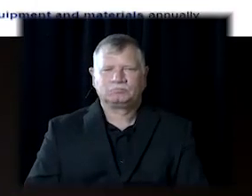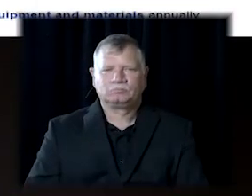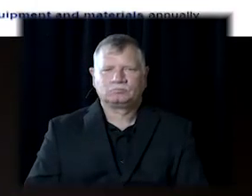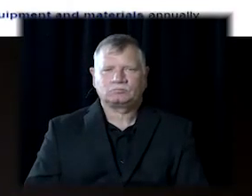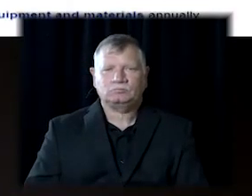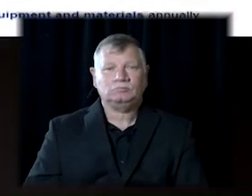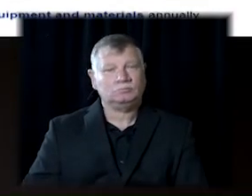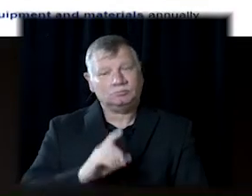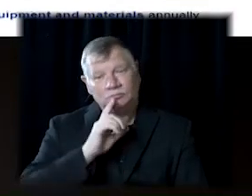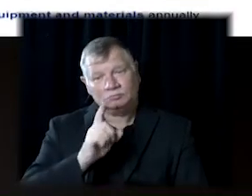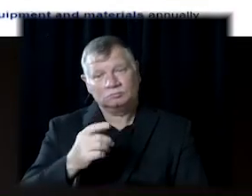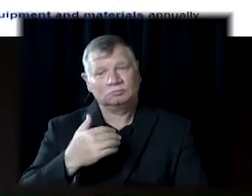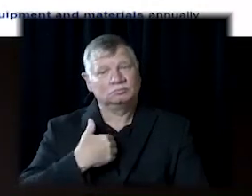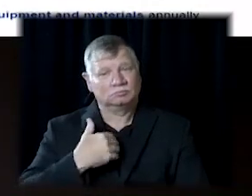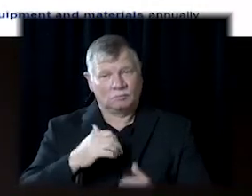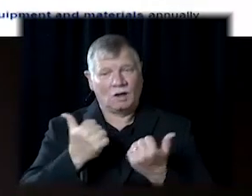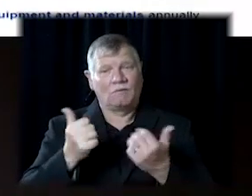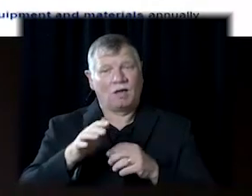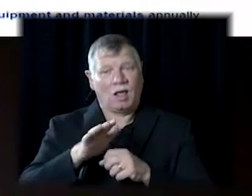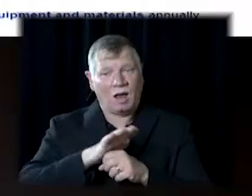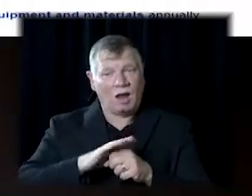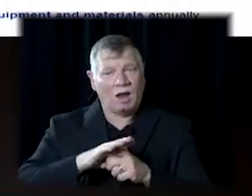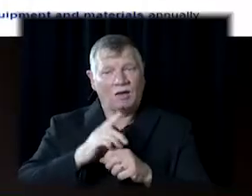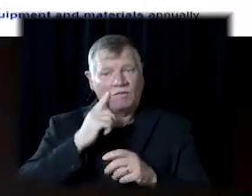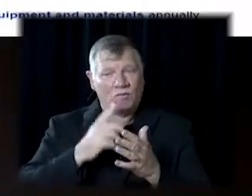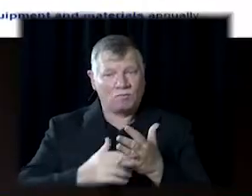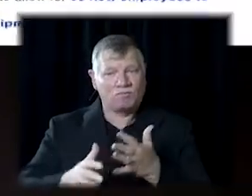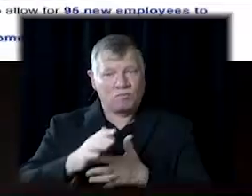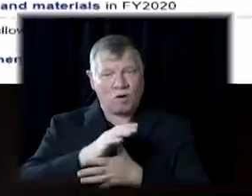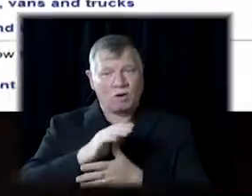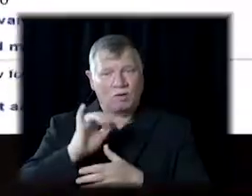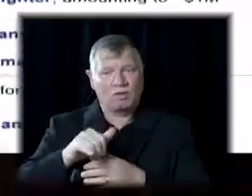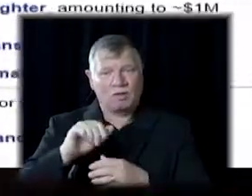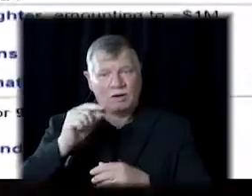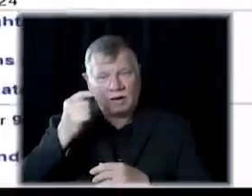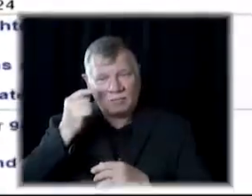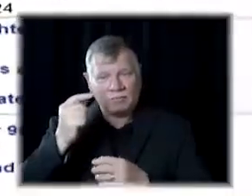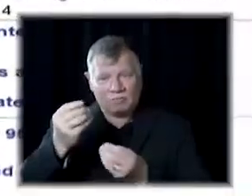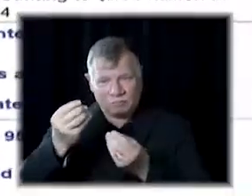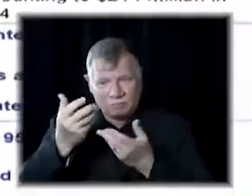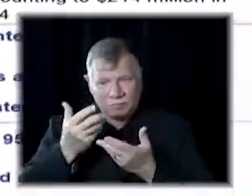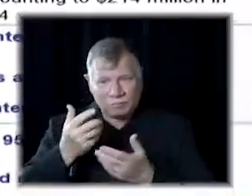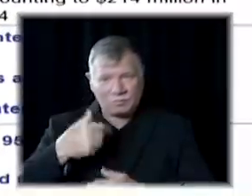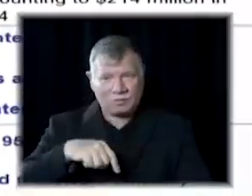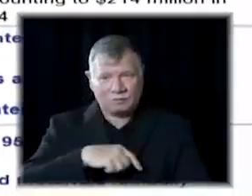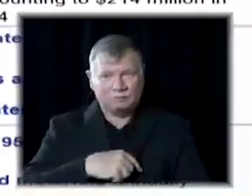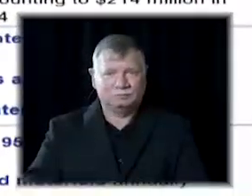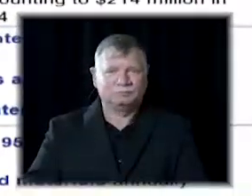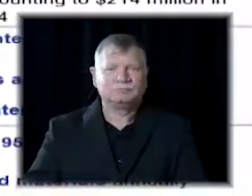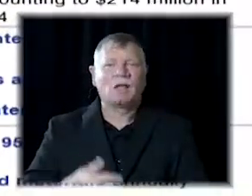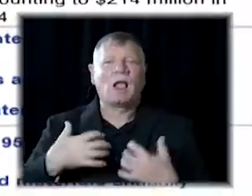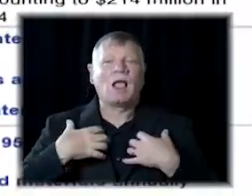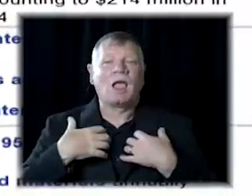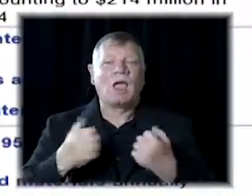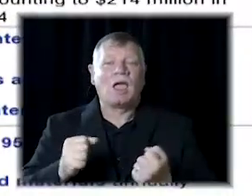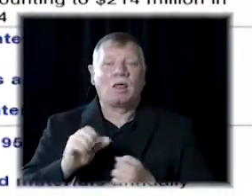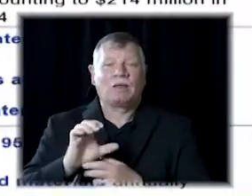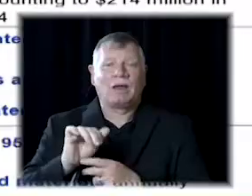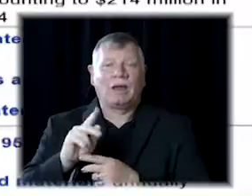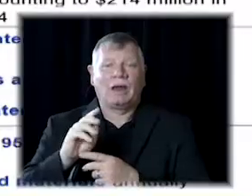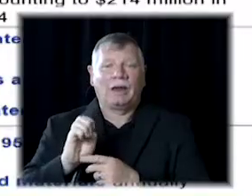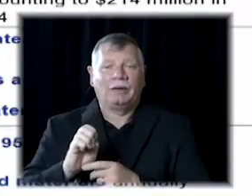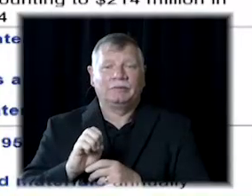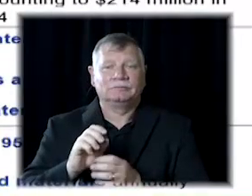Of course, there are also other areas of priority spending that the government has brought our attention to. In healthcare,